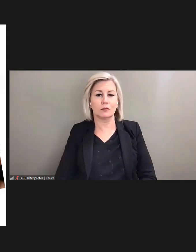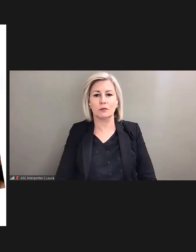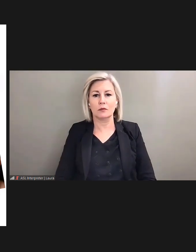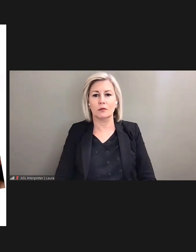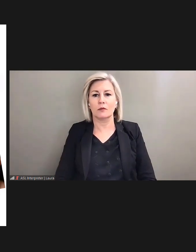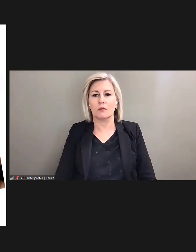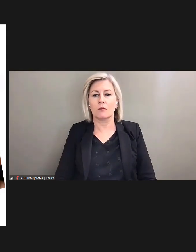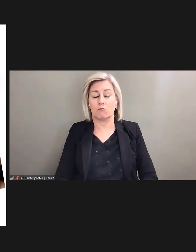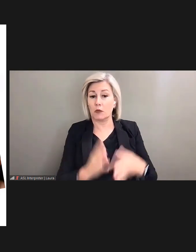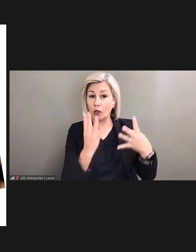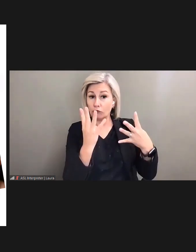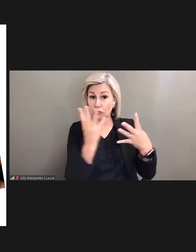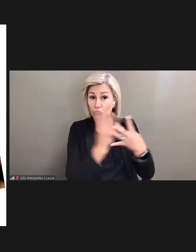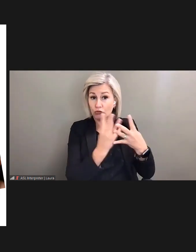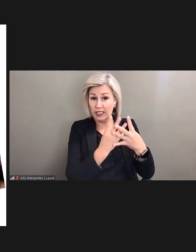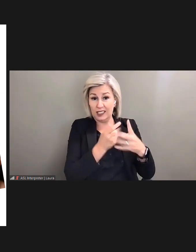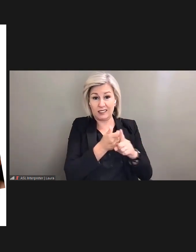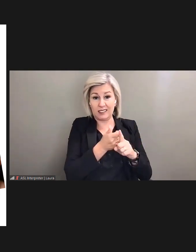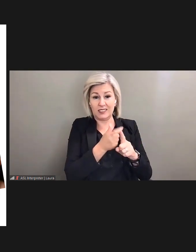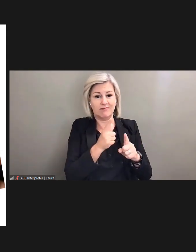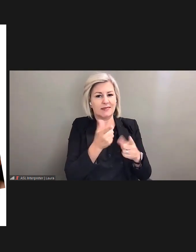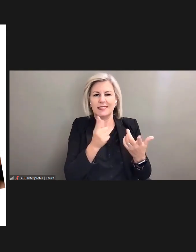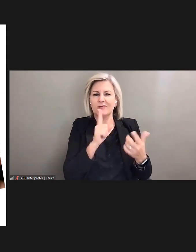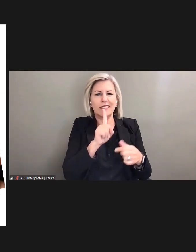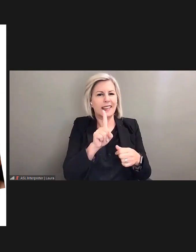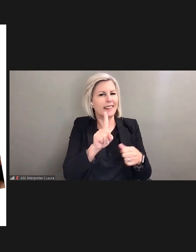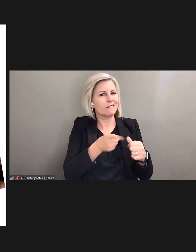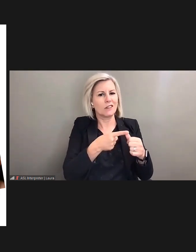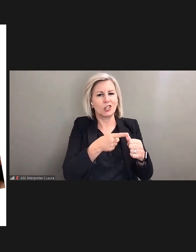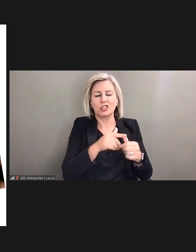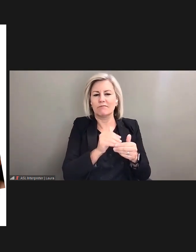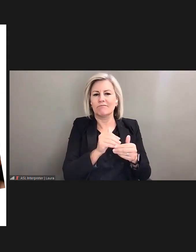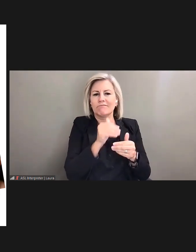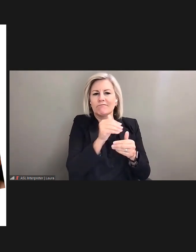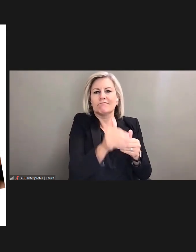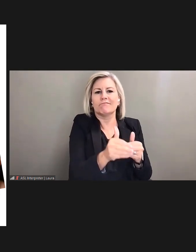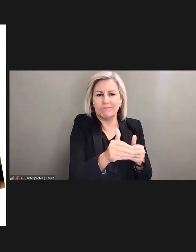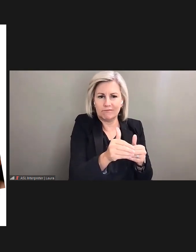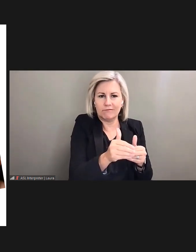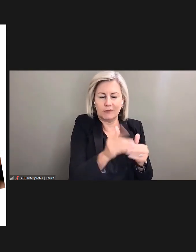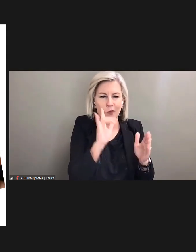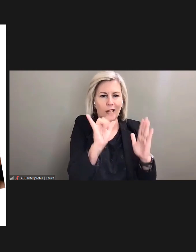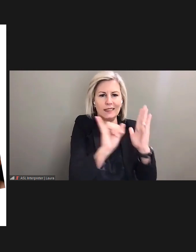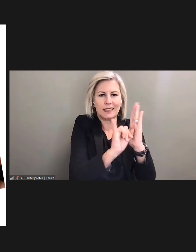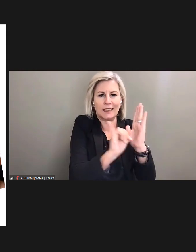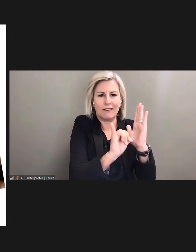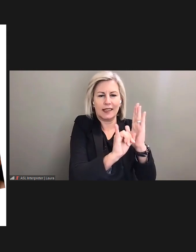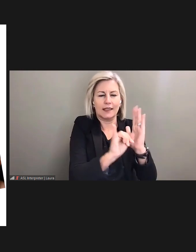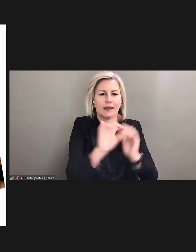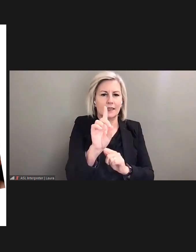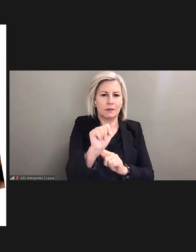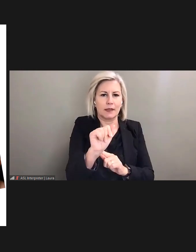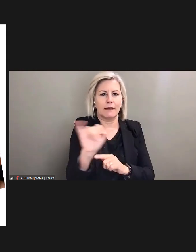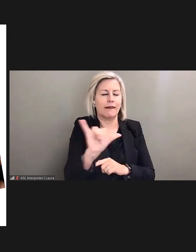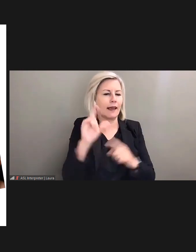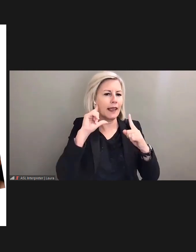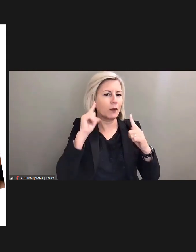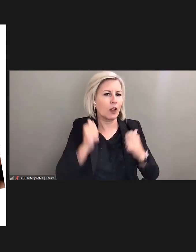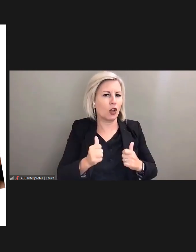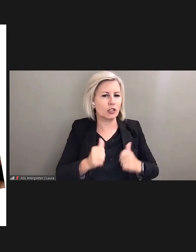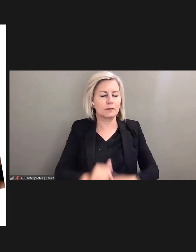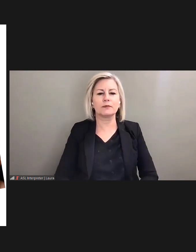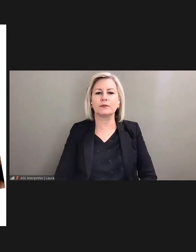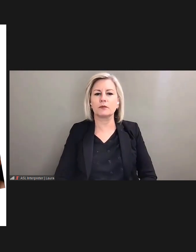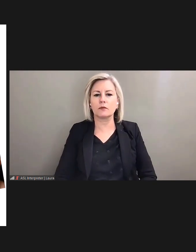So screening is just that first step in the process of identifying a disability such as hearing loss.